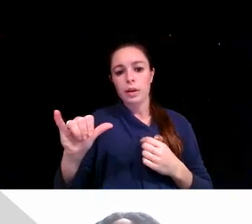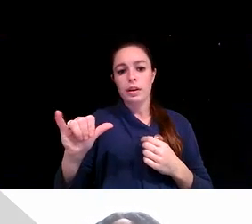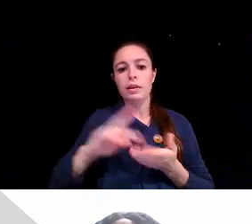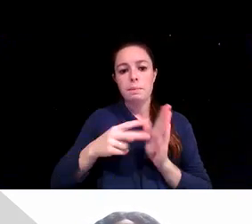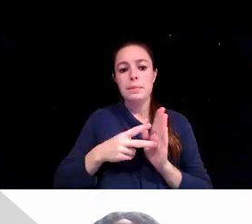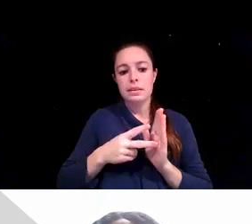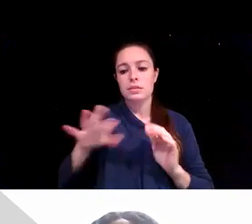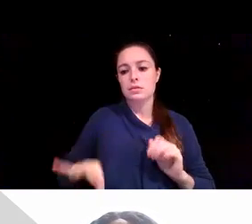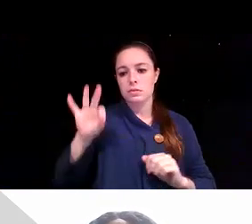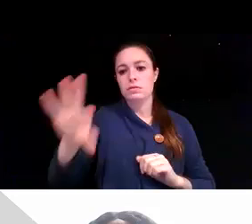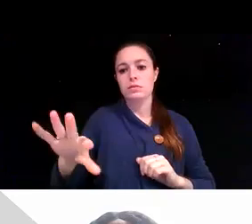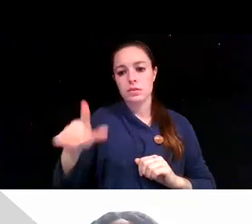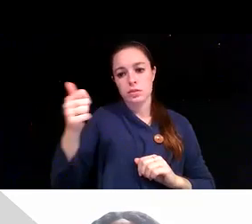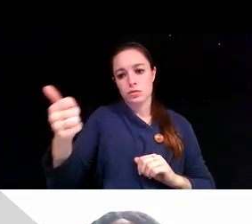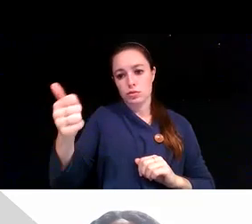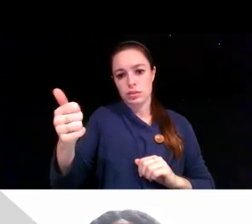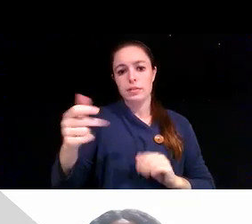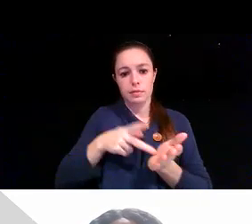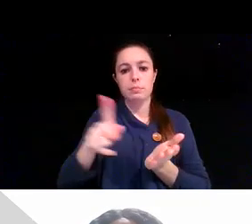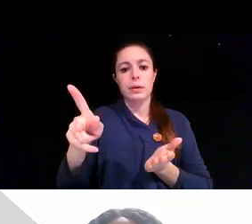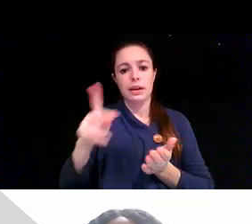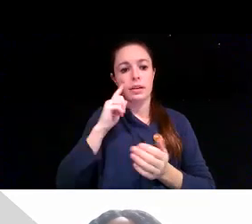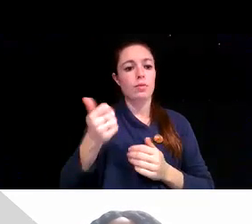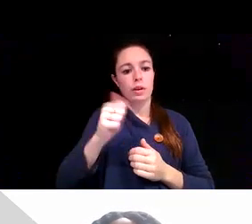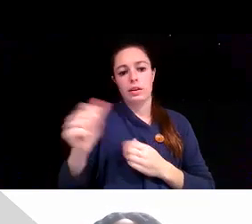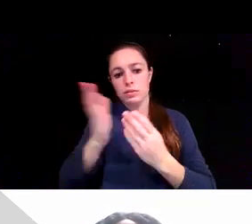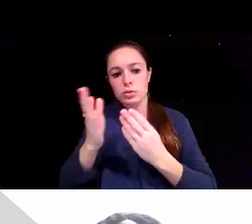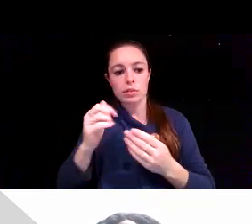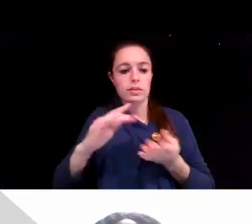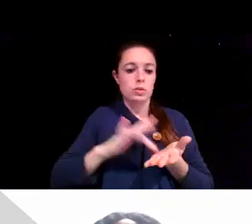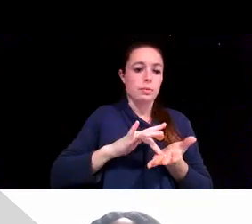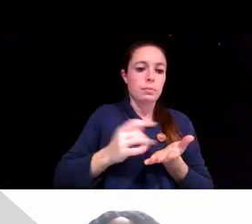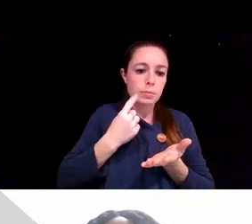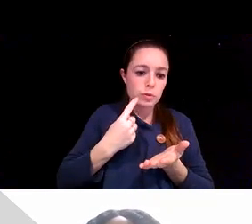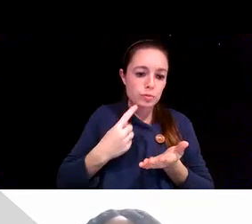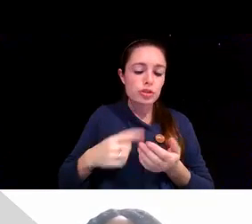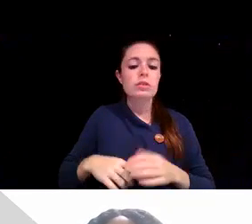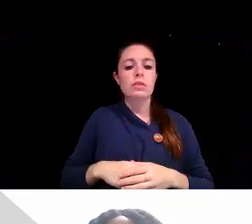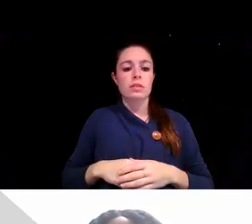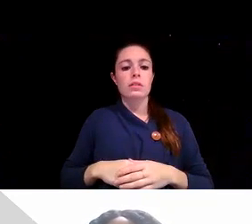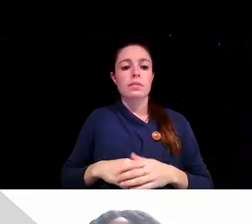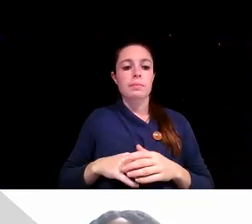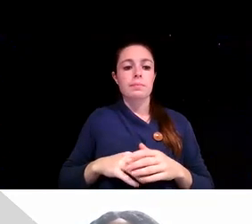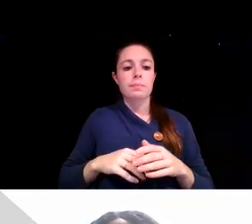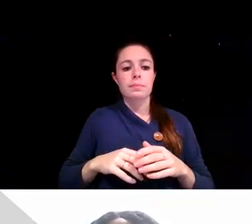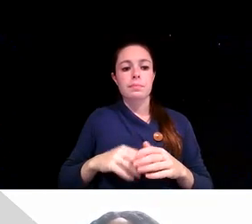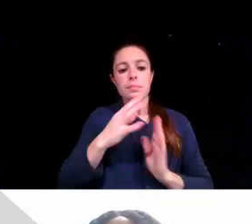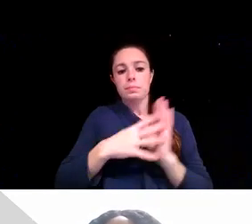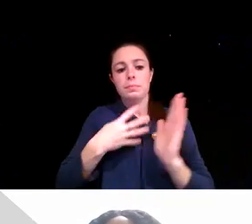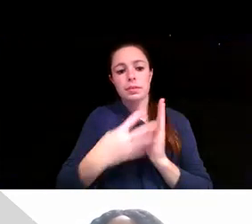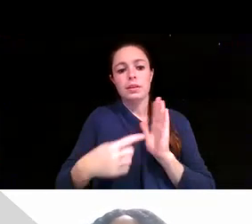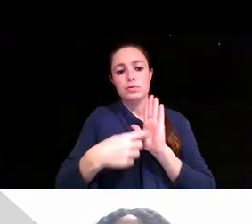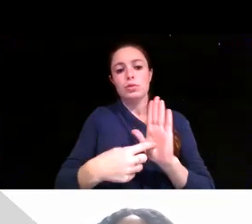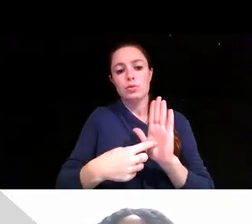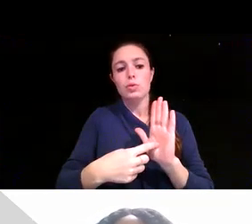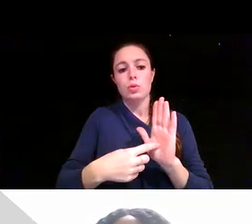your out-of-pocket cost for services and prescriptions. And when we look at this chart, you will see that